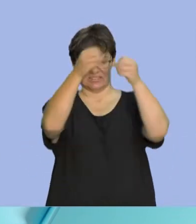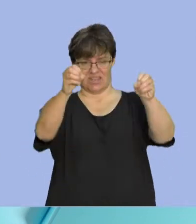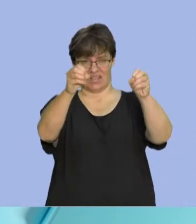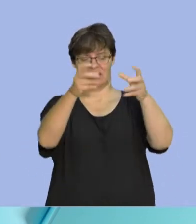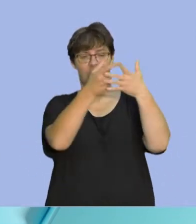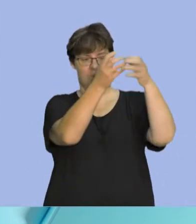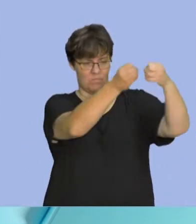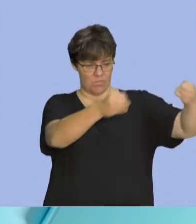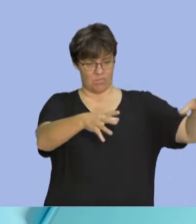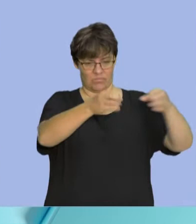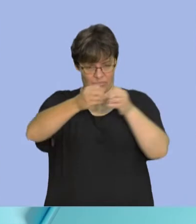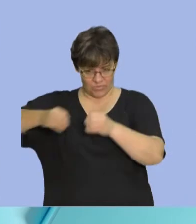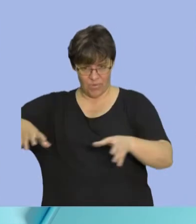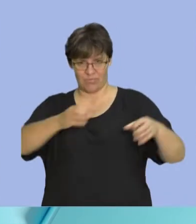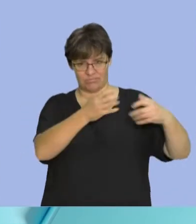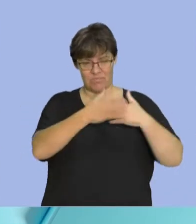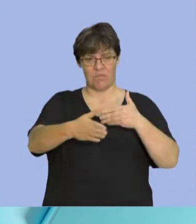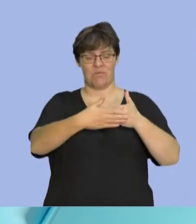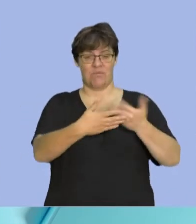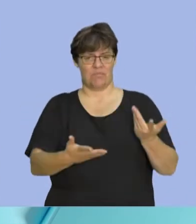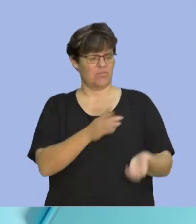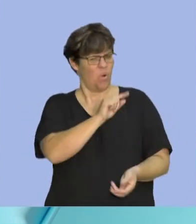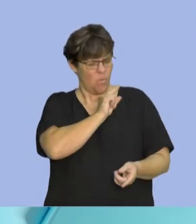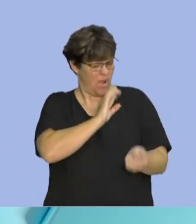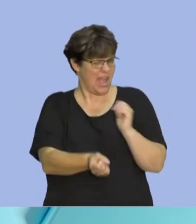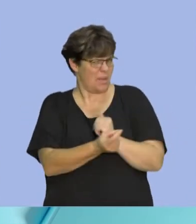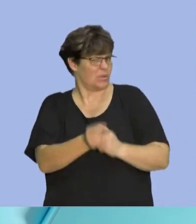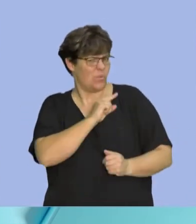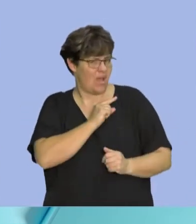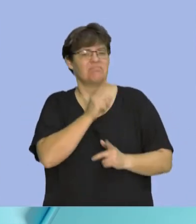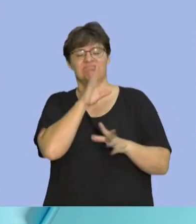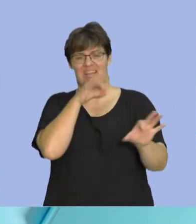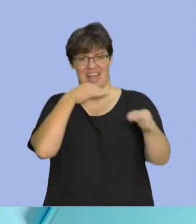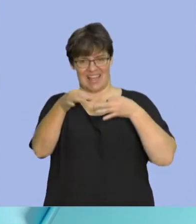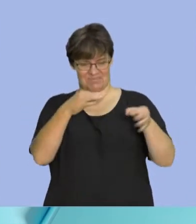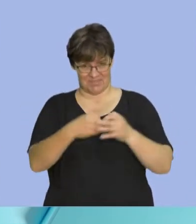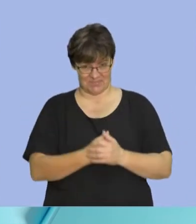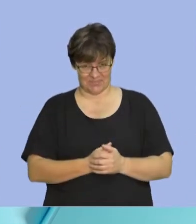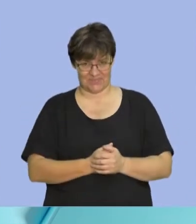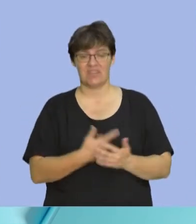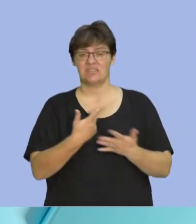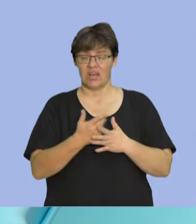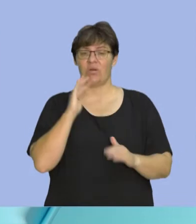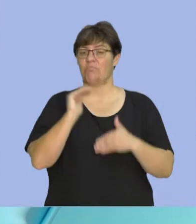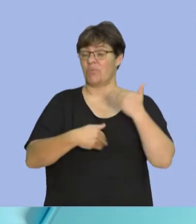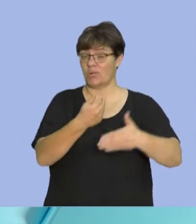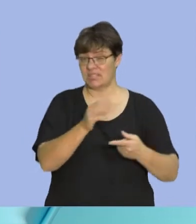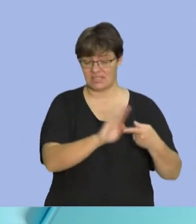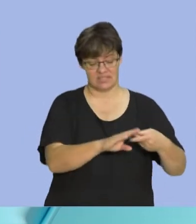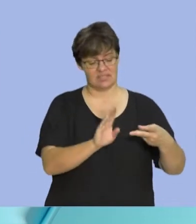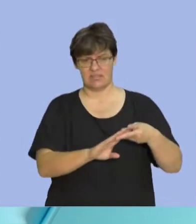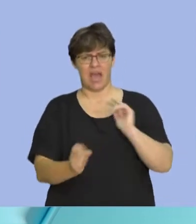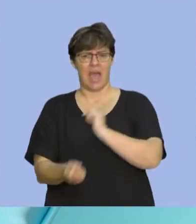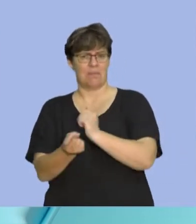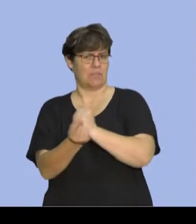more, and the reasons why this happens. Let's try and unpack that in the context of the processes and where it